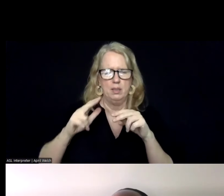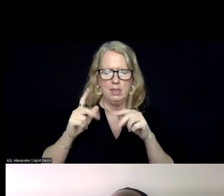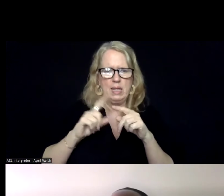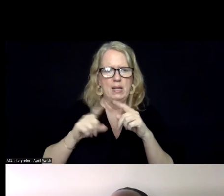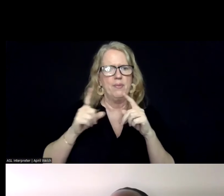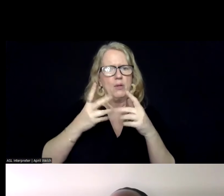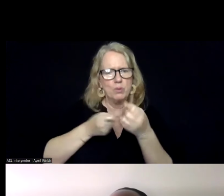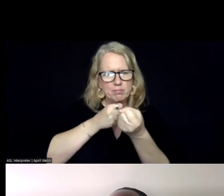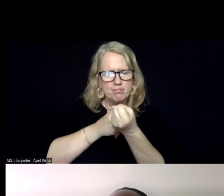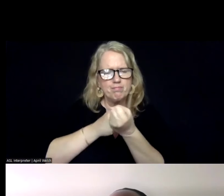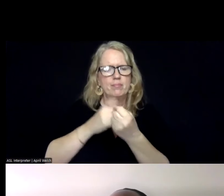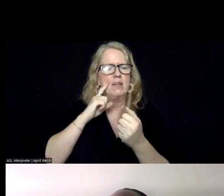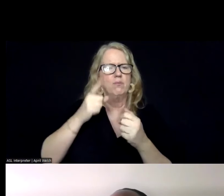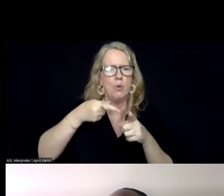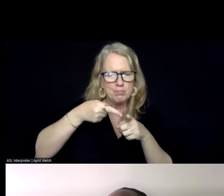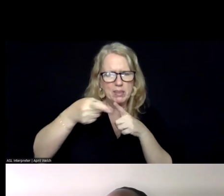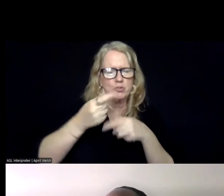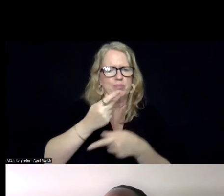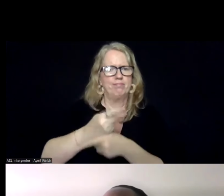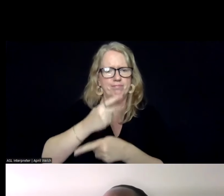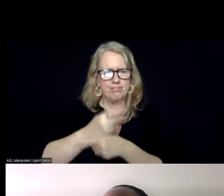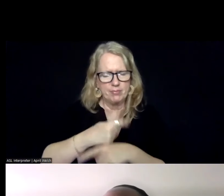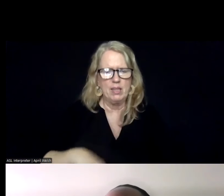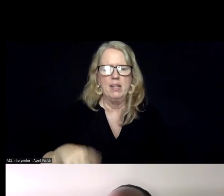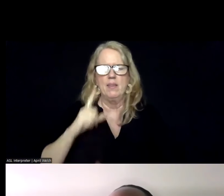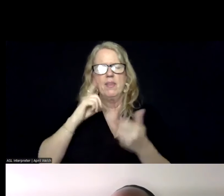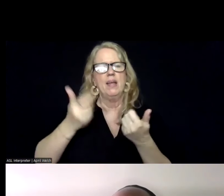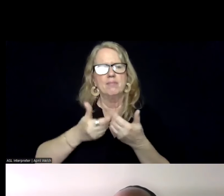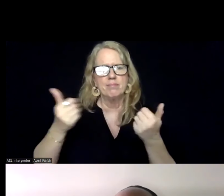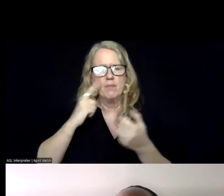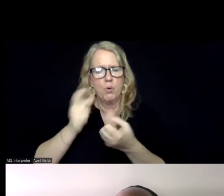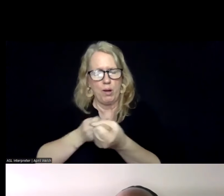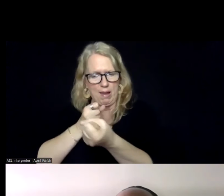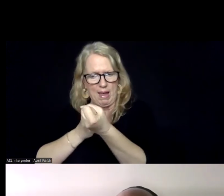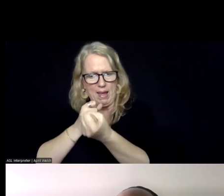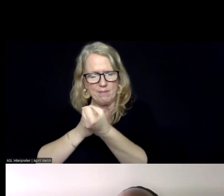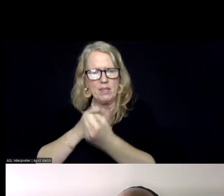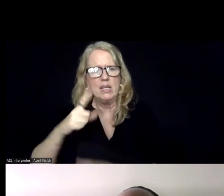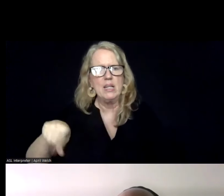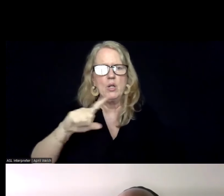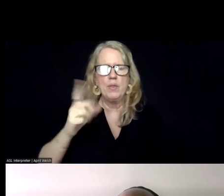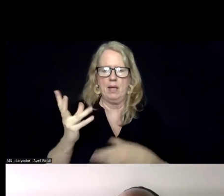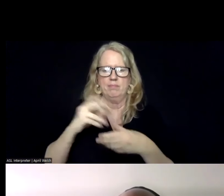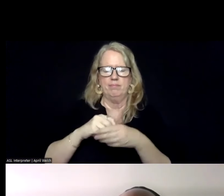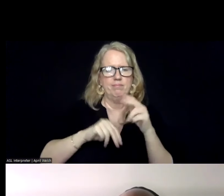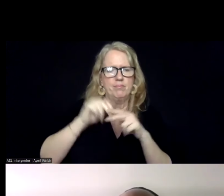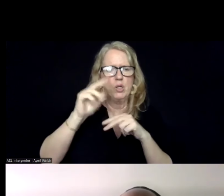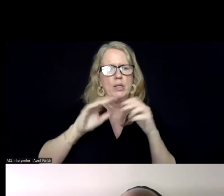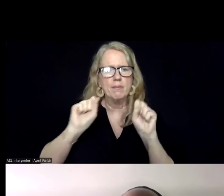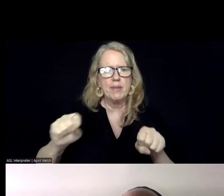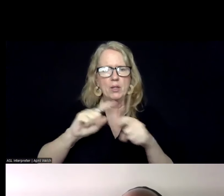this coordinated specialty care model. Then the block grant set aside based on advocates was built in to be able to